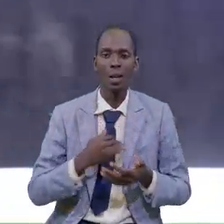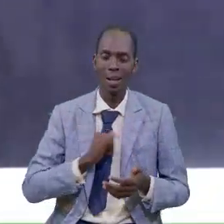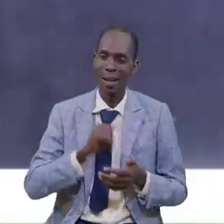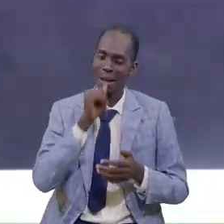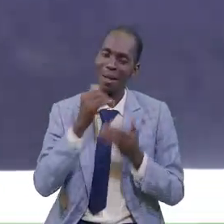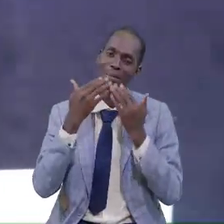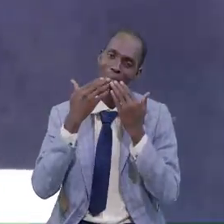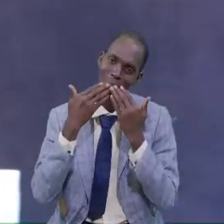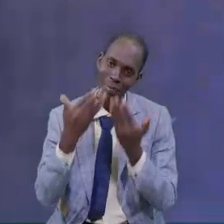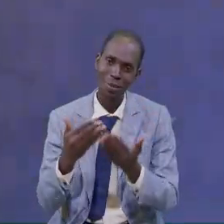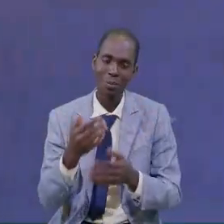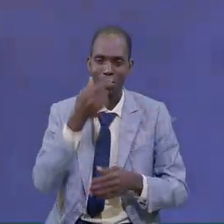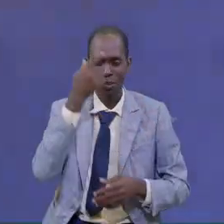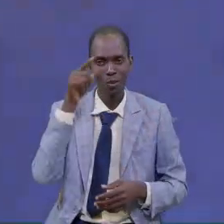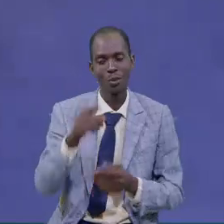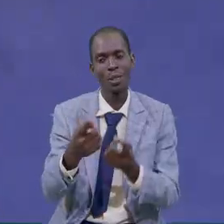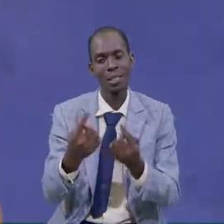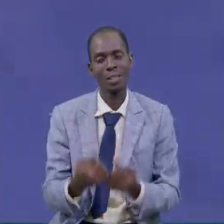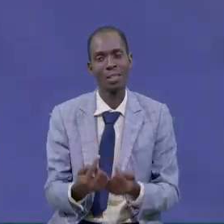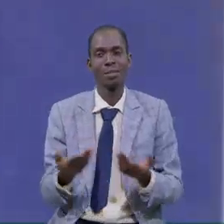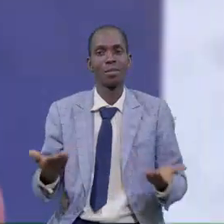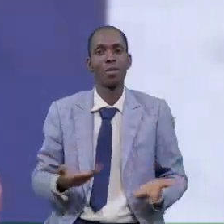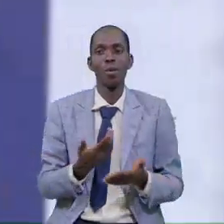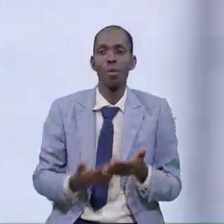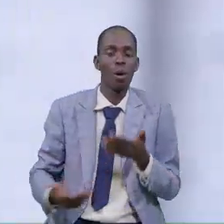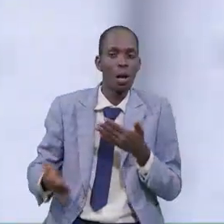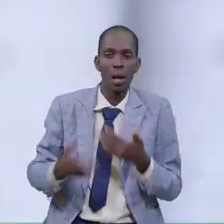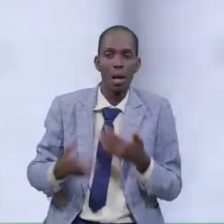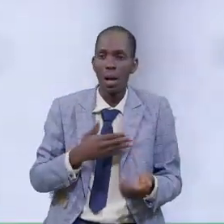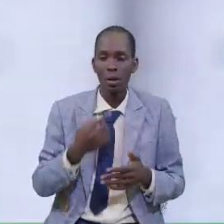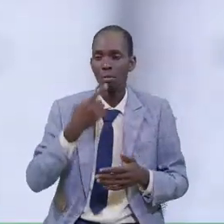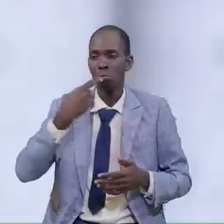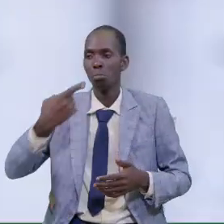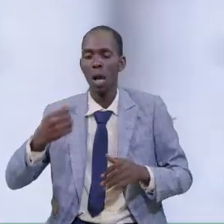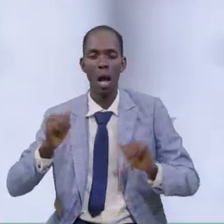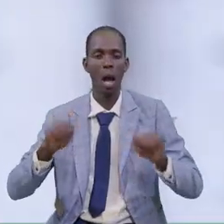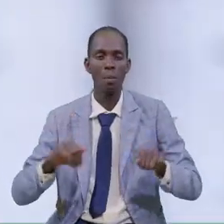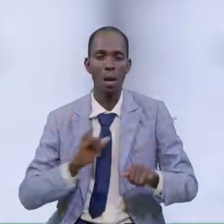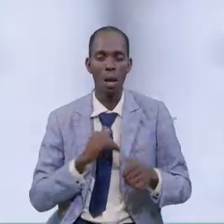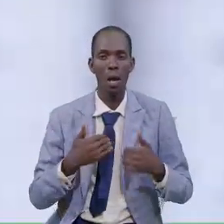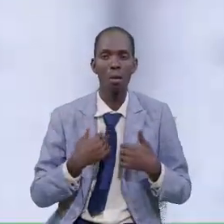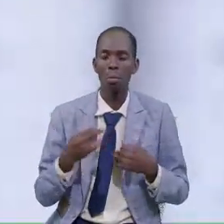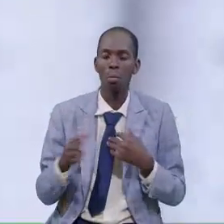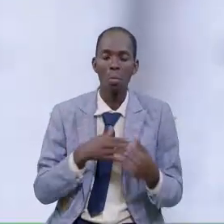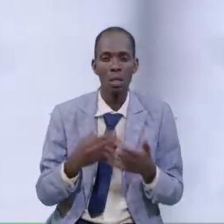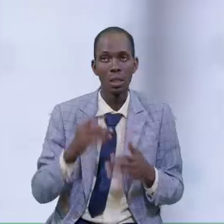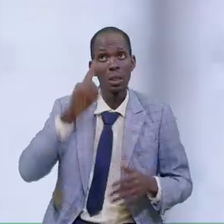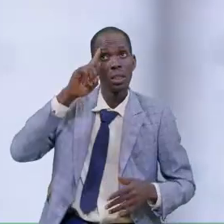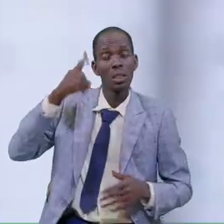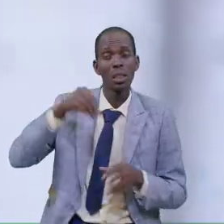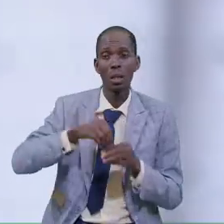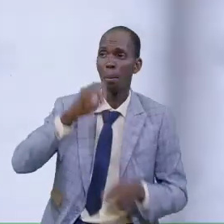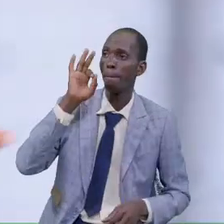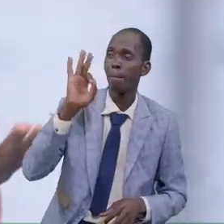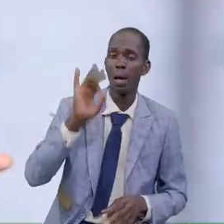you came. Whatever speaking ability I have, whatever evangelistic talent I have, if you didn't